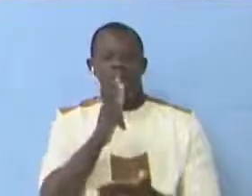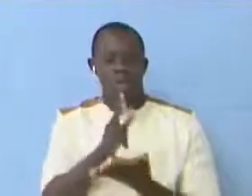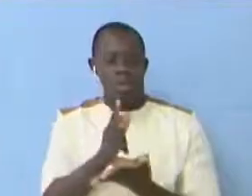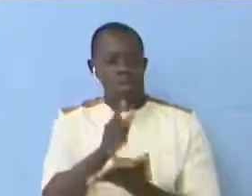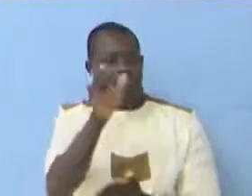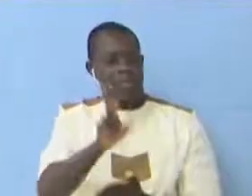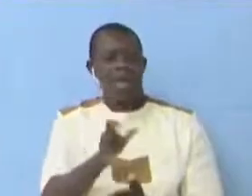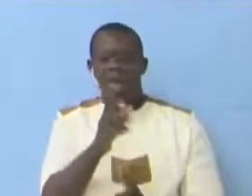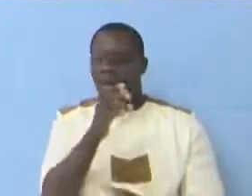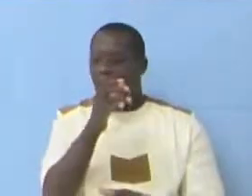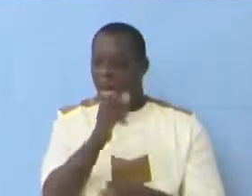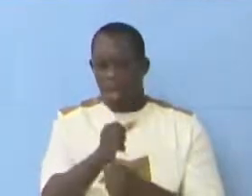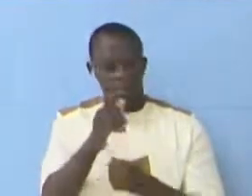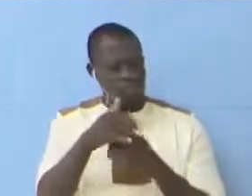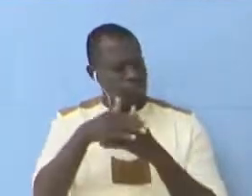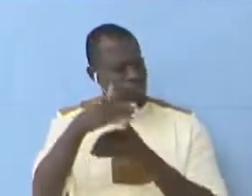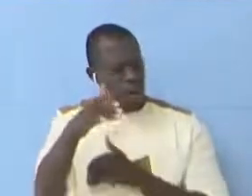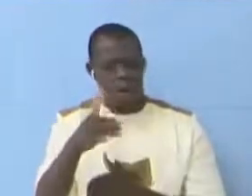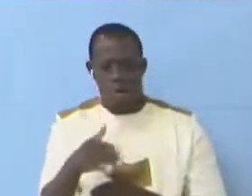After